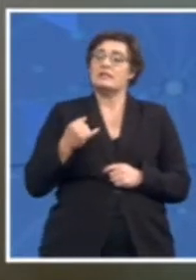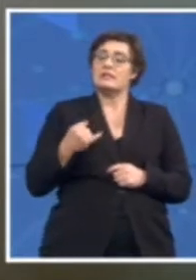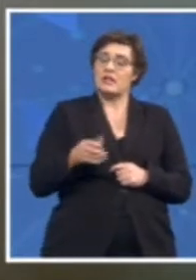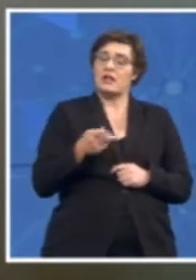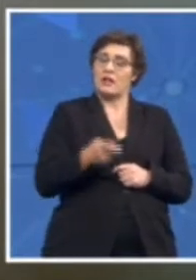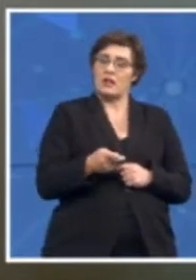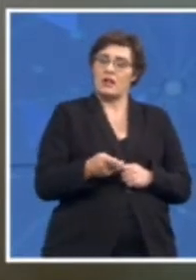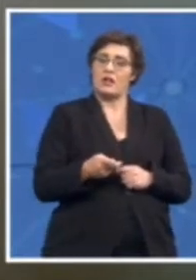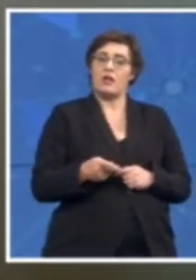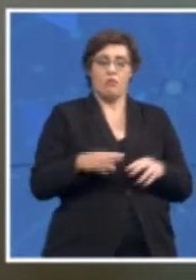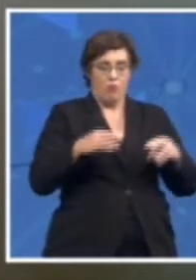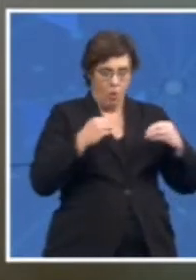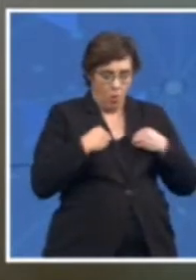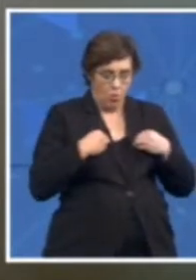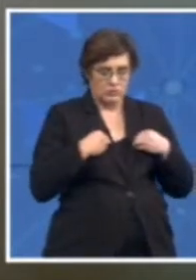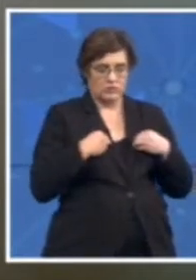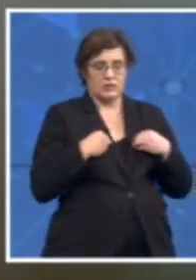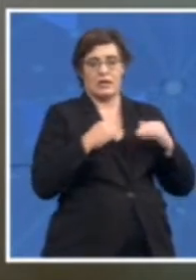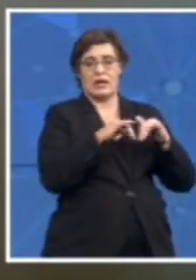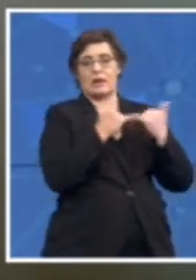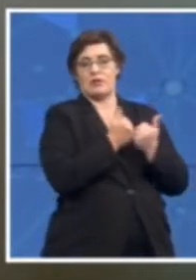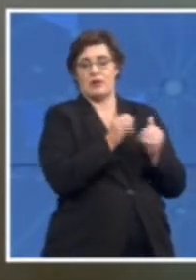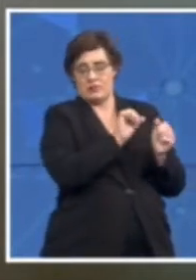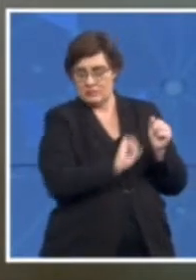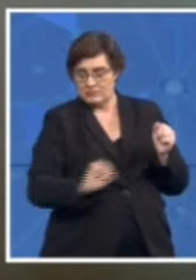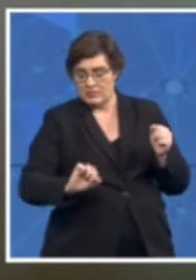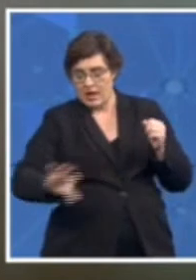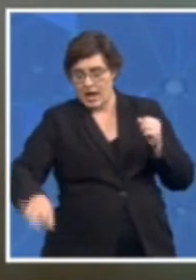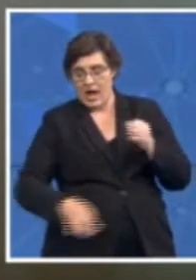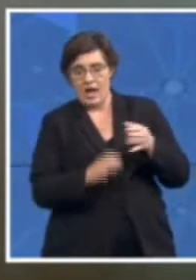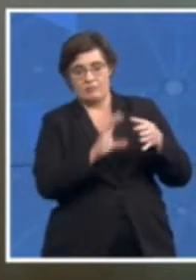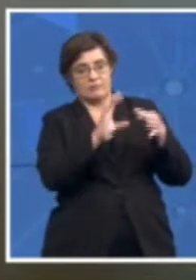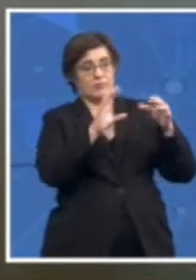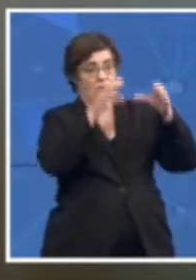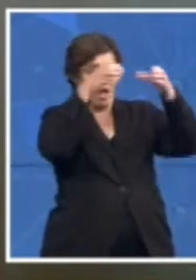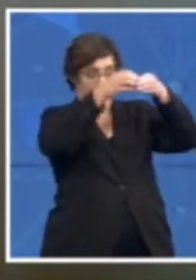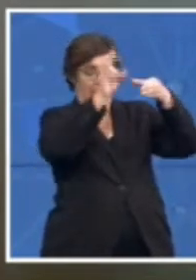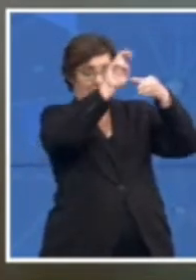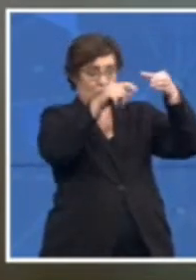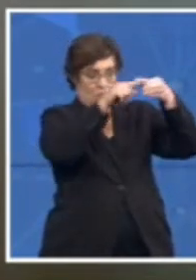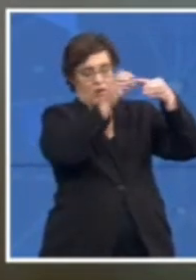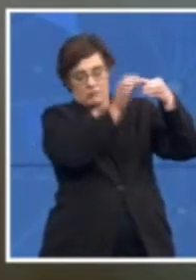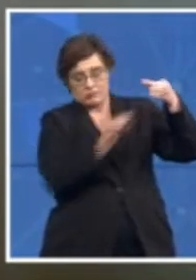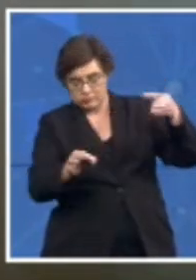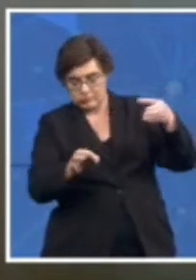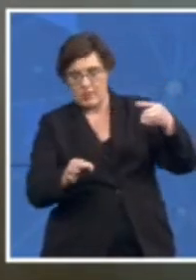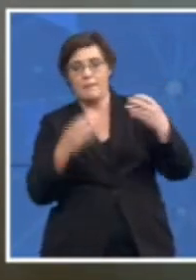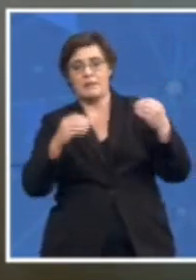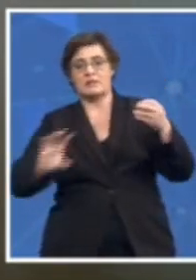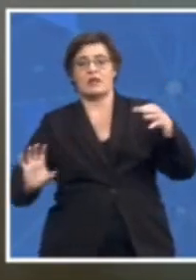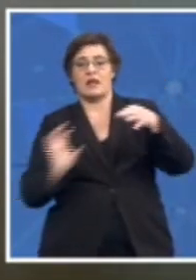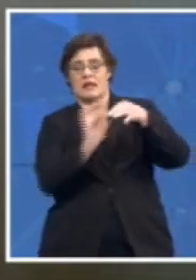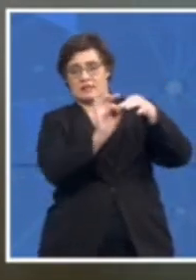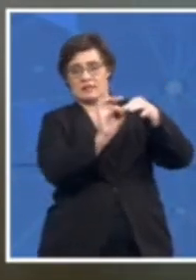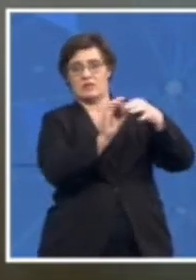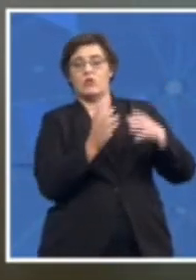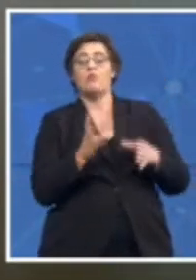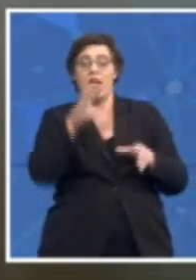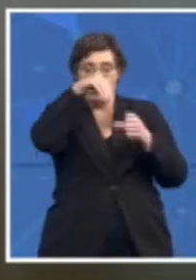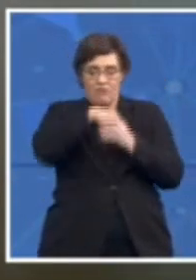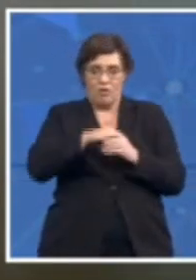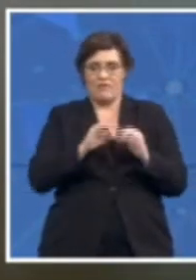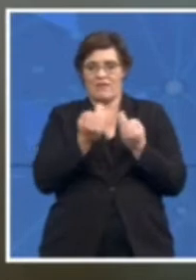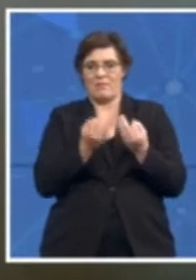of Eskom Holdings SOC. So we can keep this rather in the family and still enable us